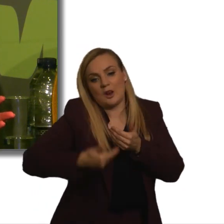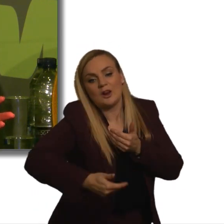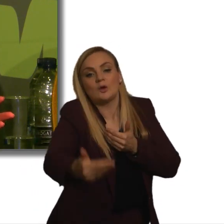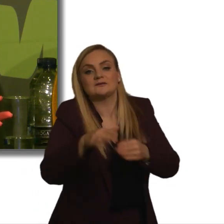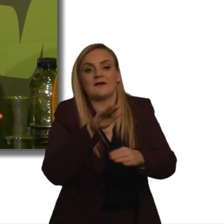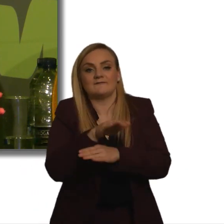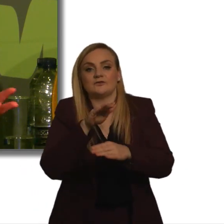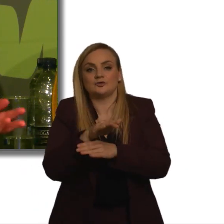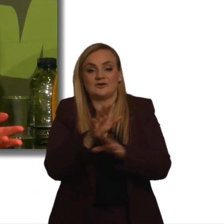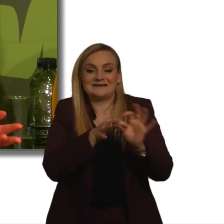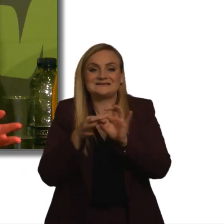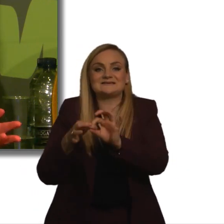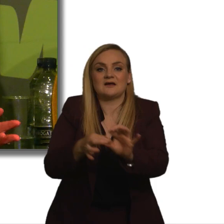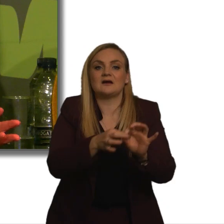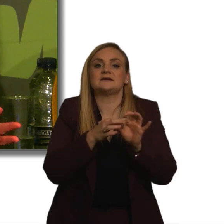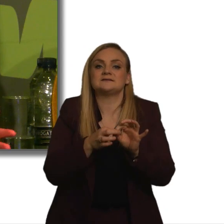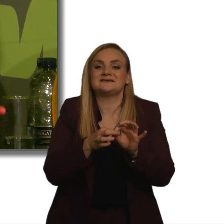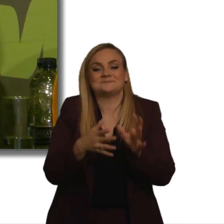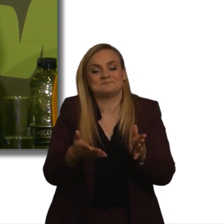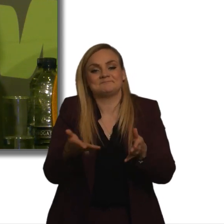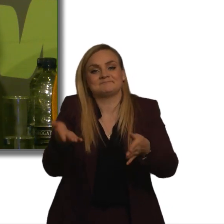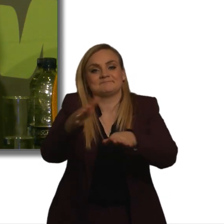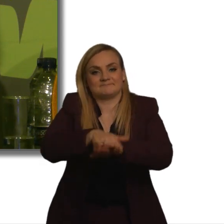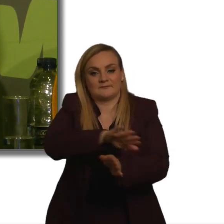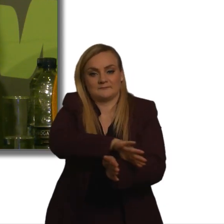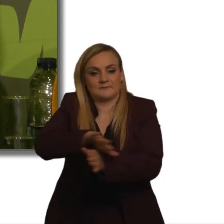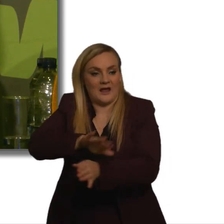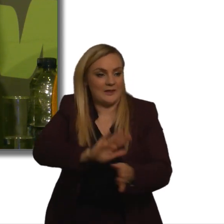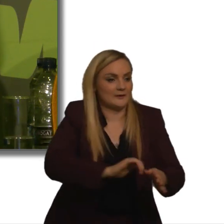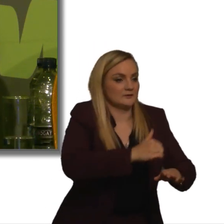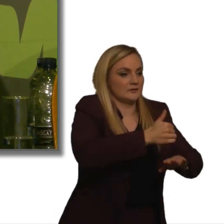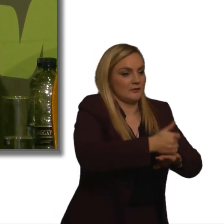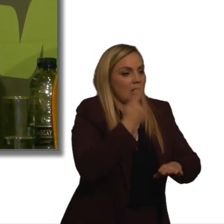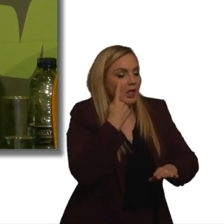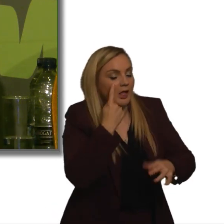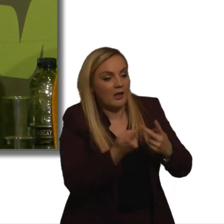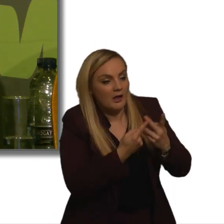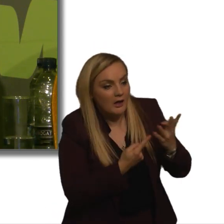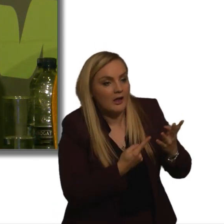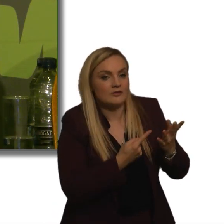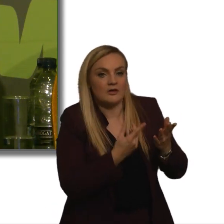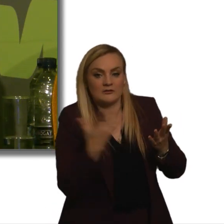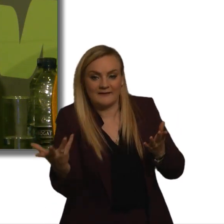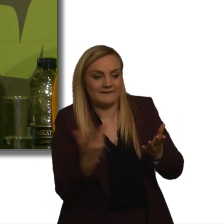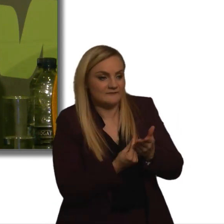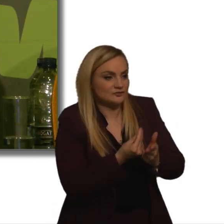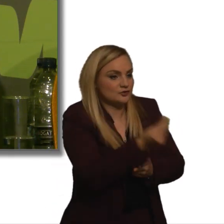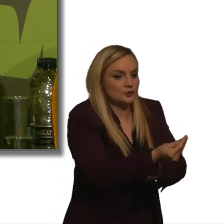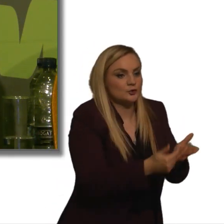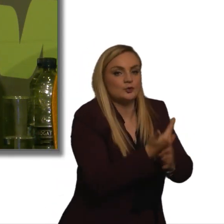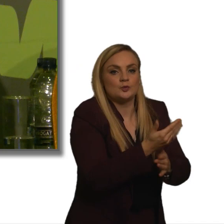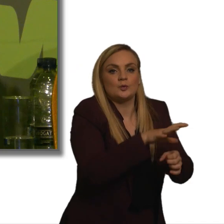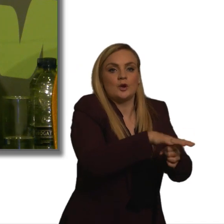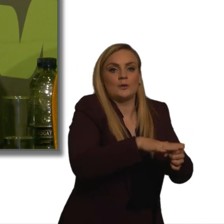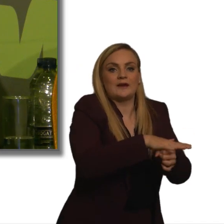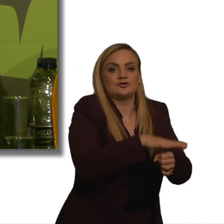in the society that we do need to dispose of, that then actually creates the cash for us to invest in new locations. But